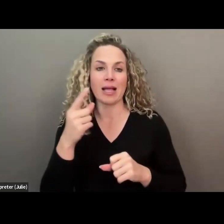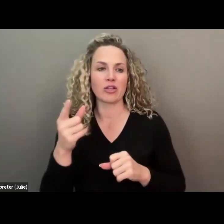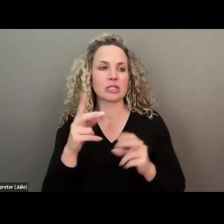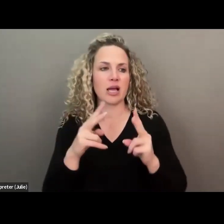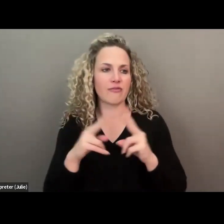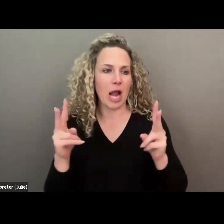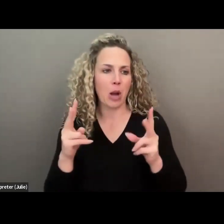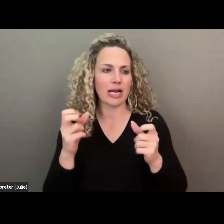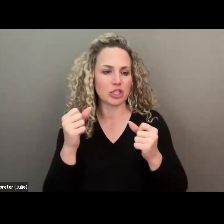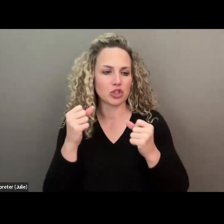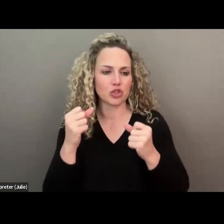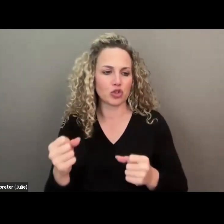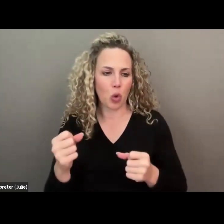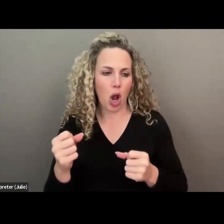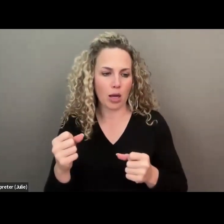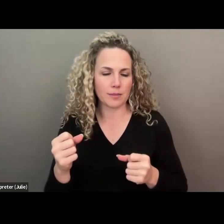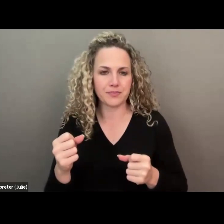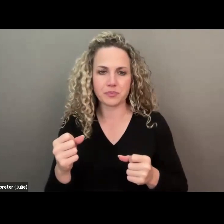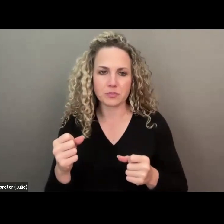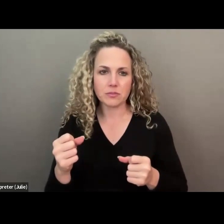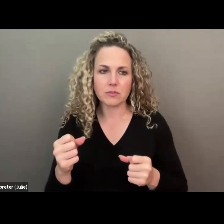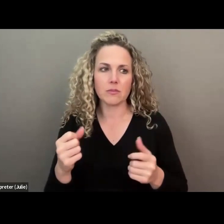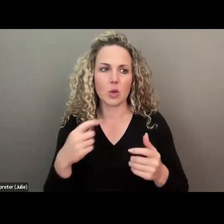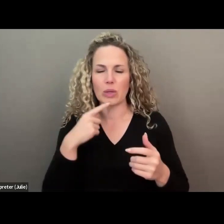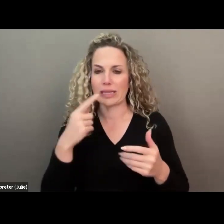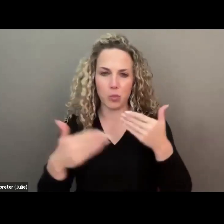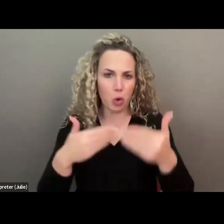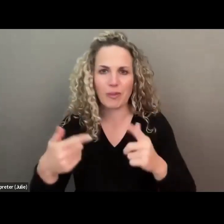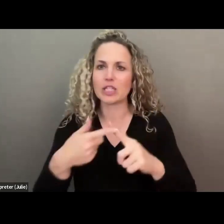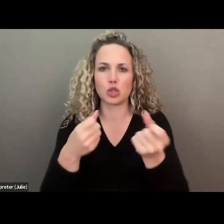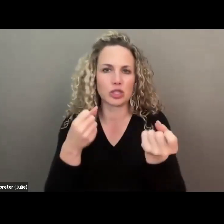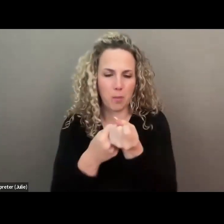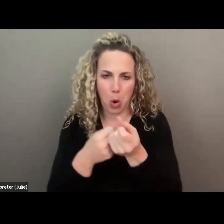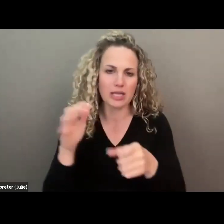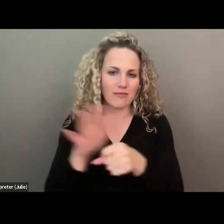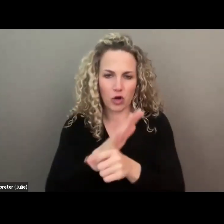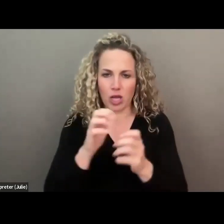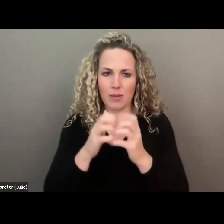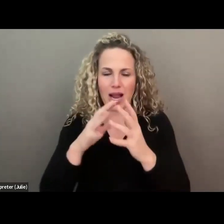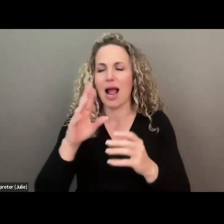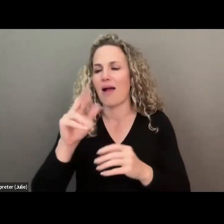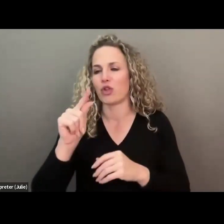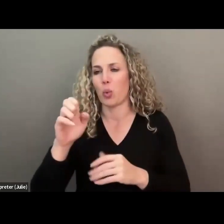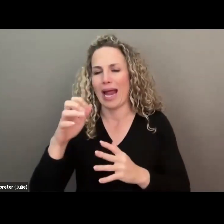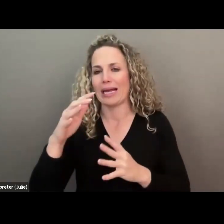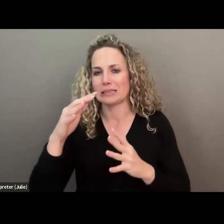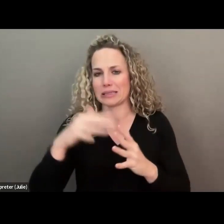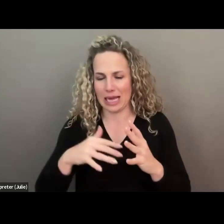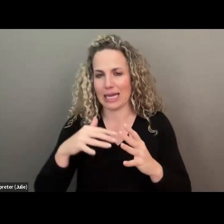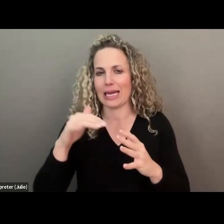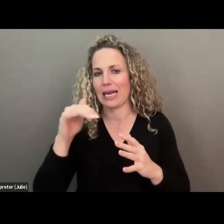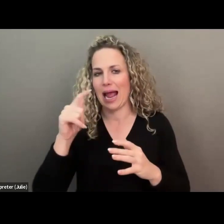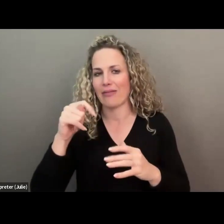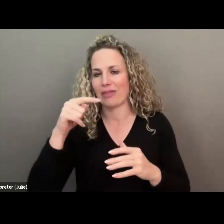very strong movement out there to support the full implementation of the rate study at the end of